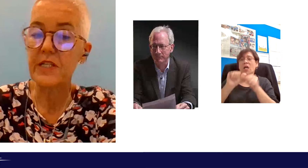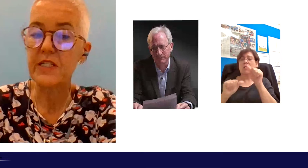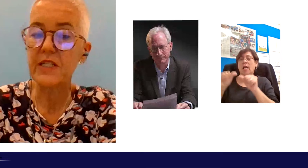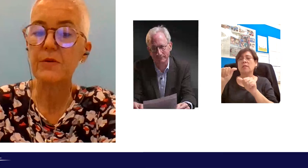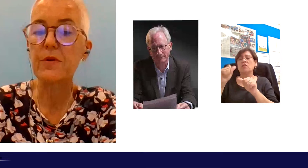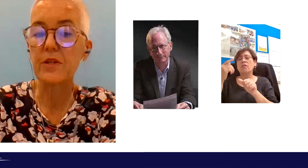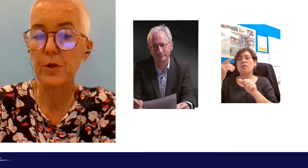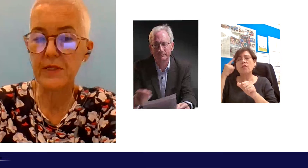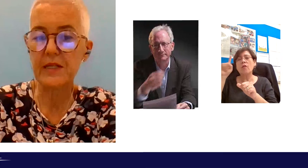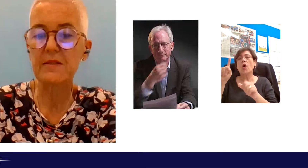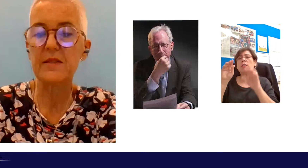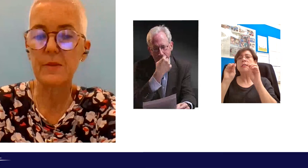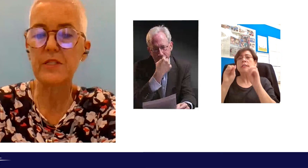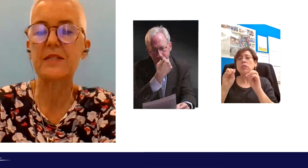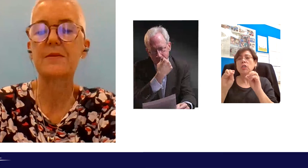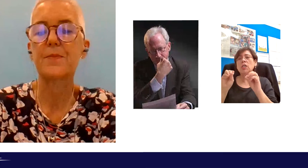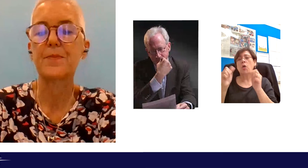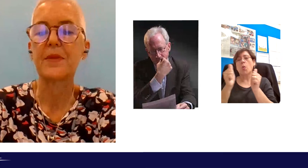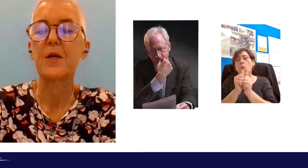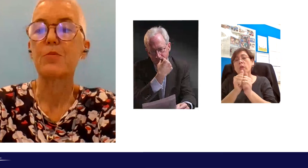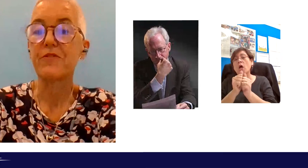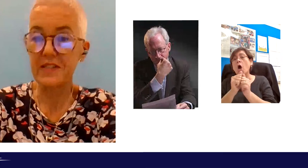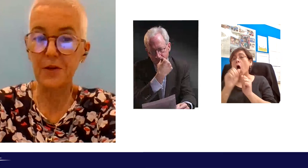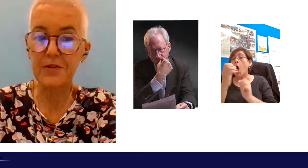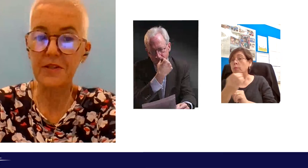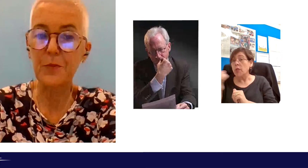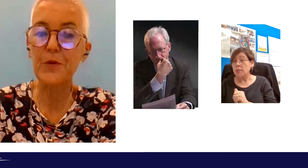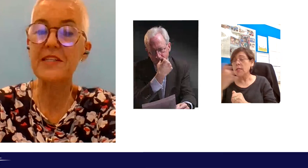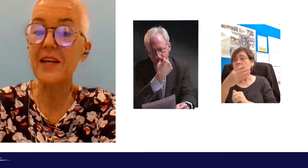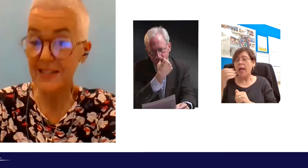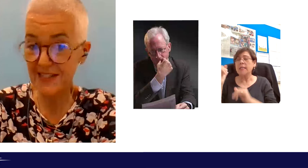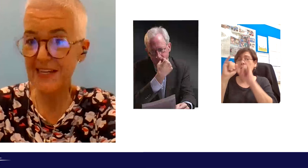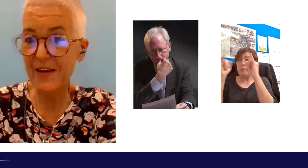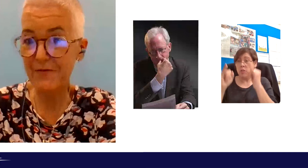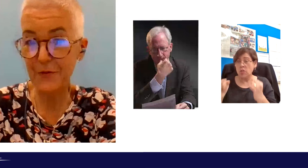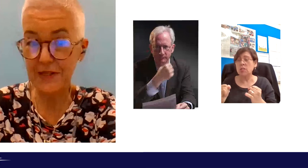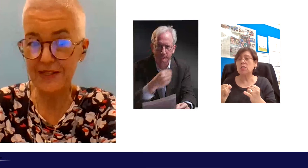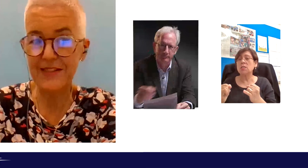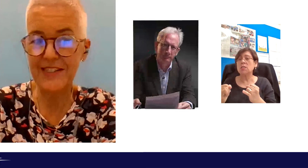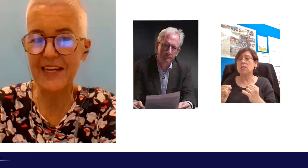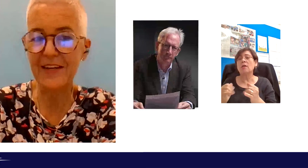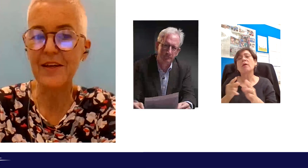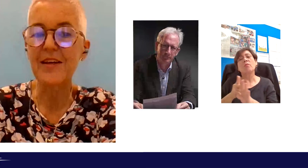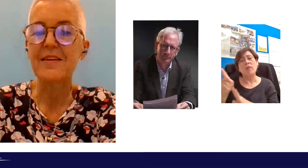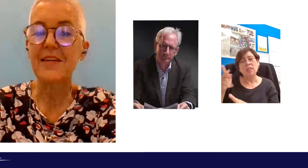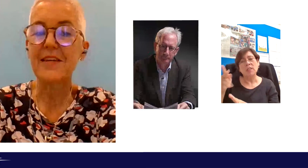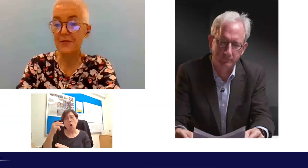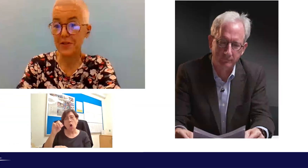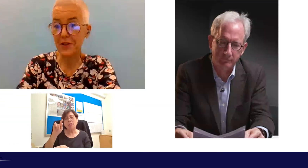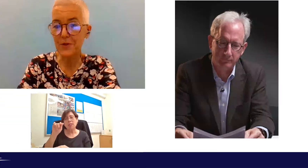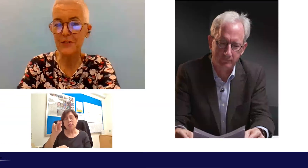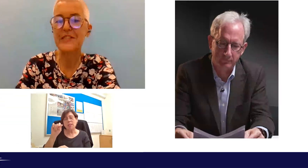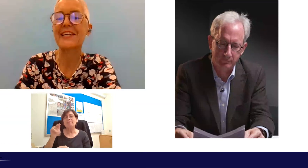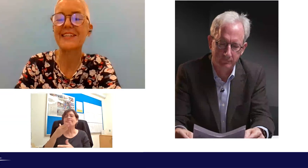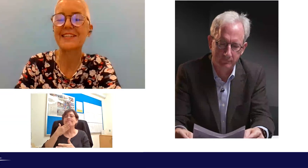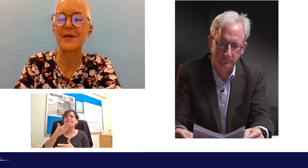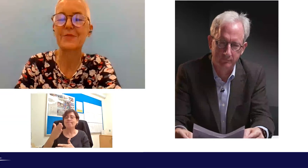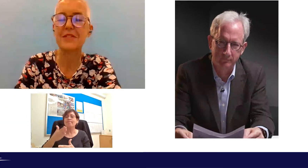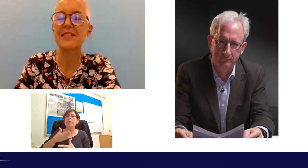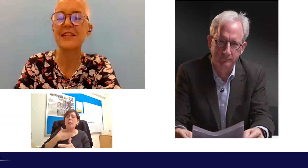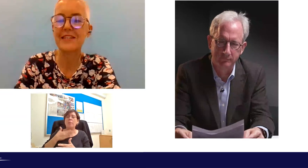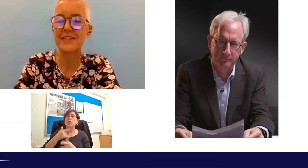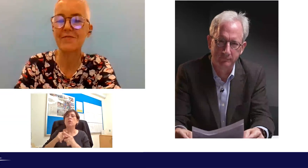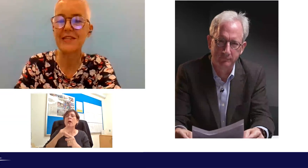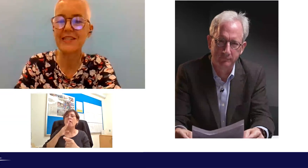for teaching with objects and images. Professor Hodson, we're delighted to have you with us today. Thank you so much for taking